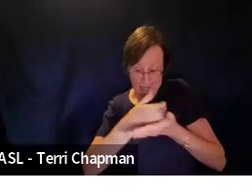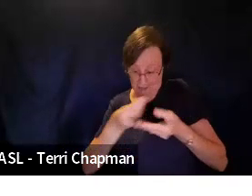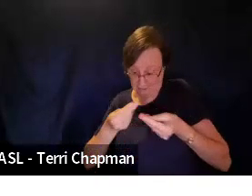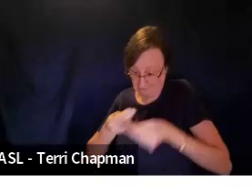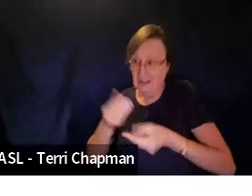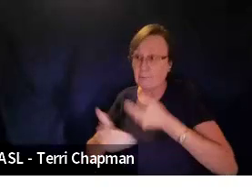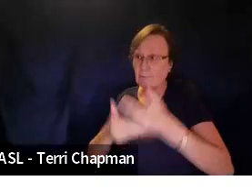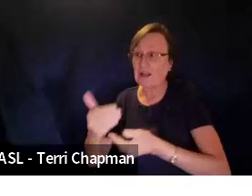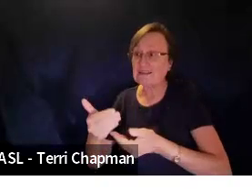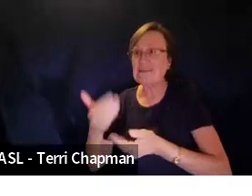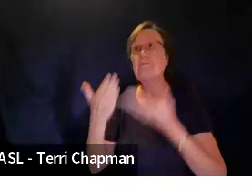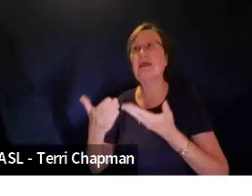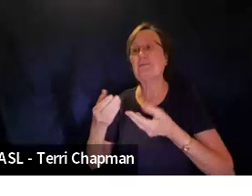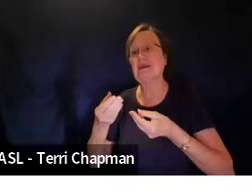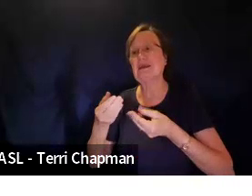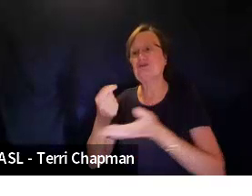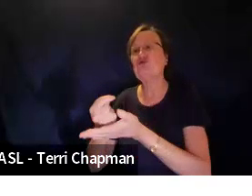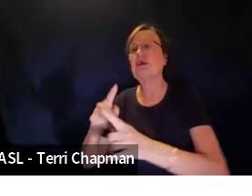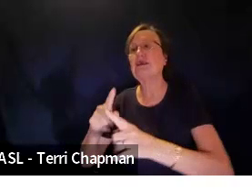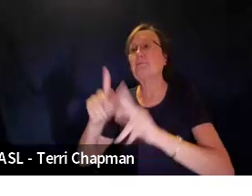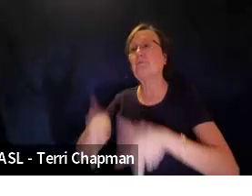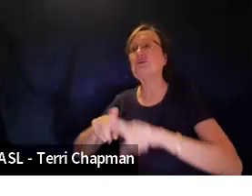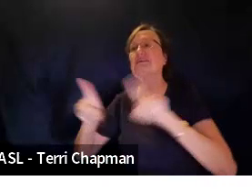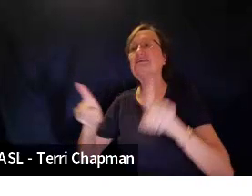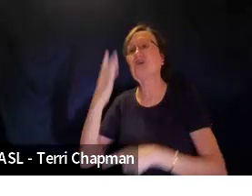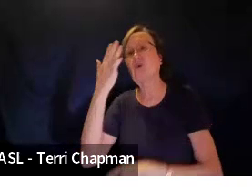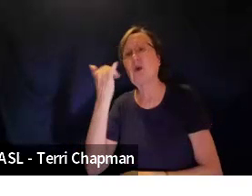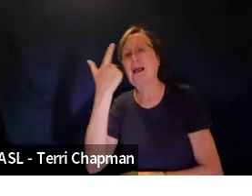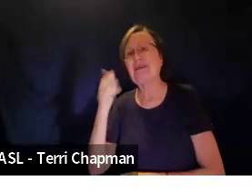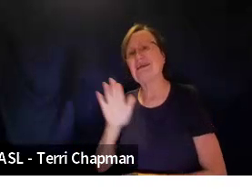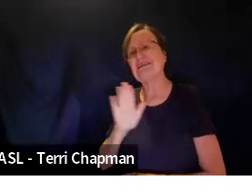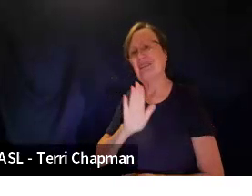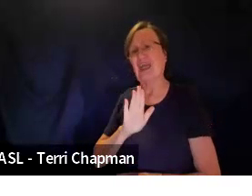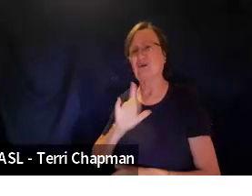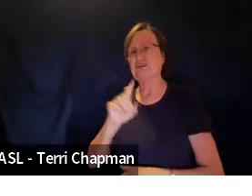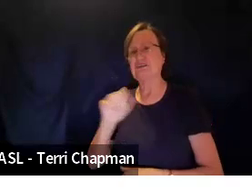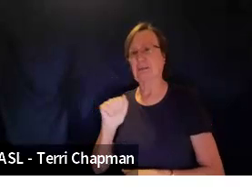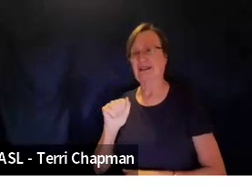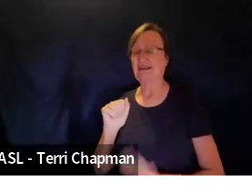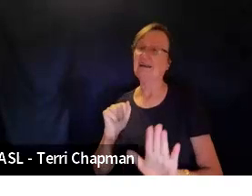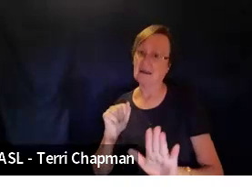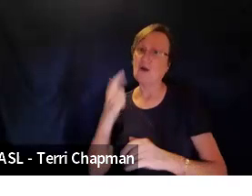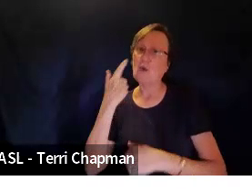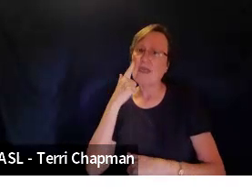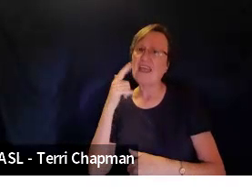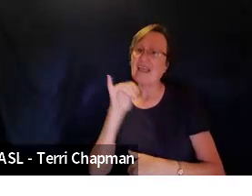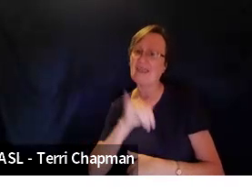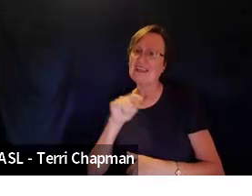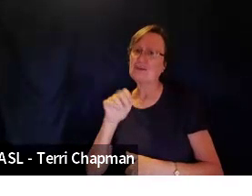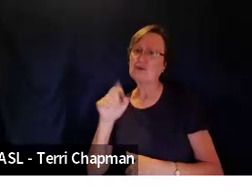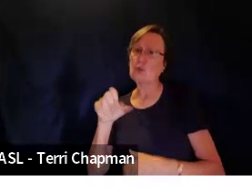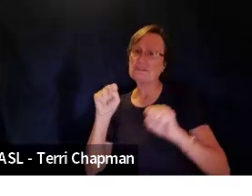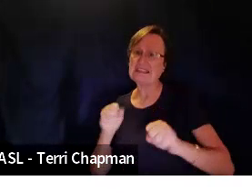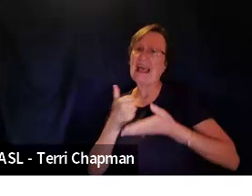disability. So we think that there's promise in the use of these tools to reduce health disparities and